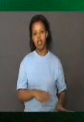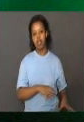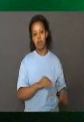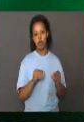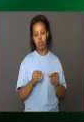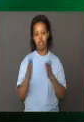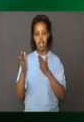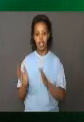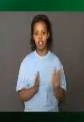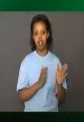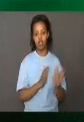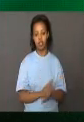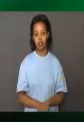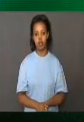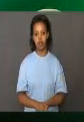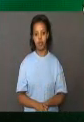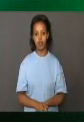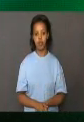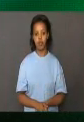Students, let's get ready.